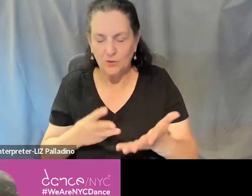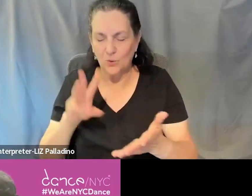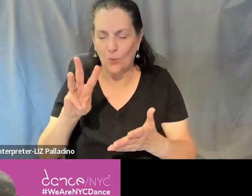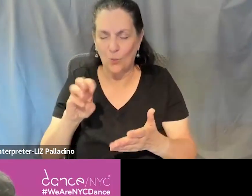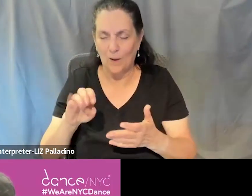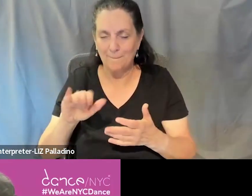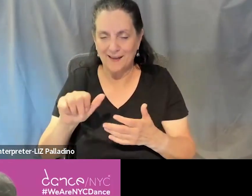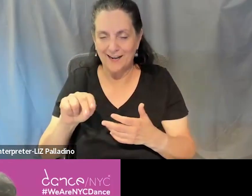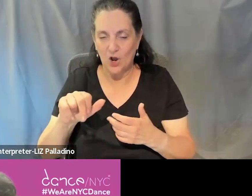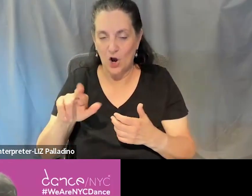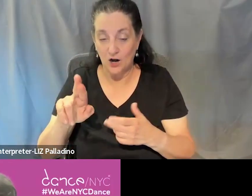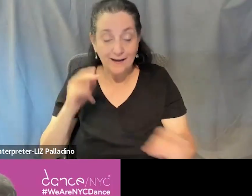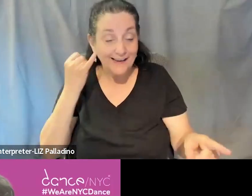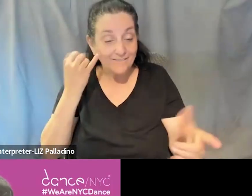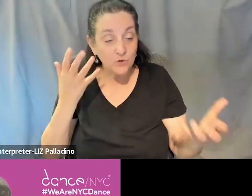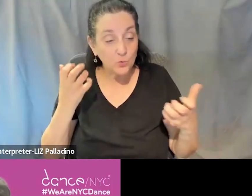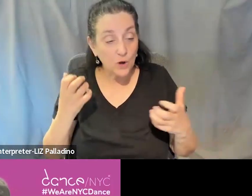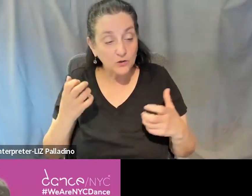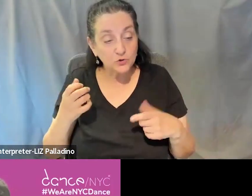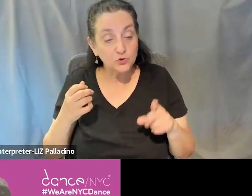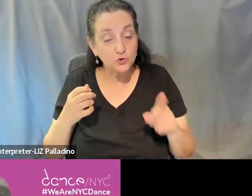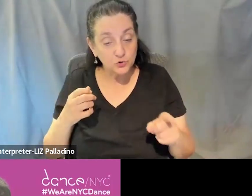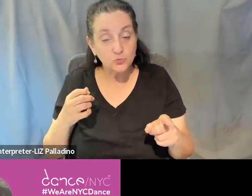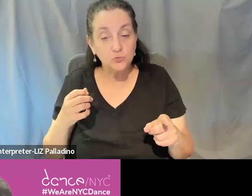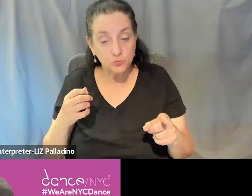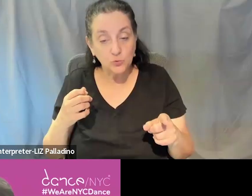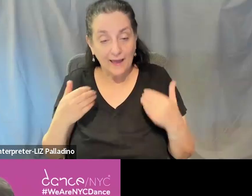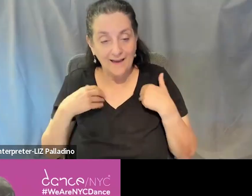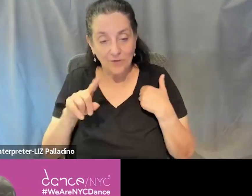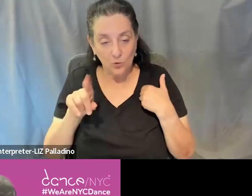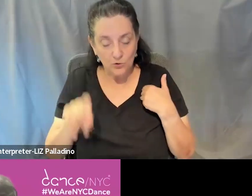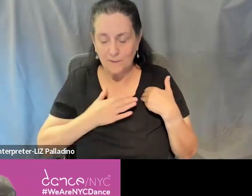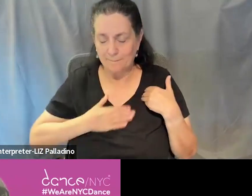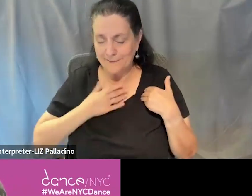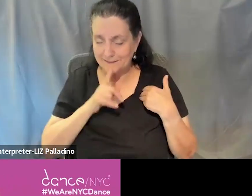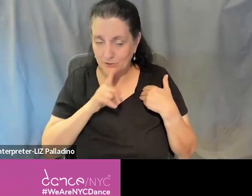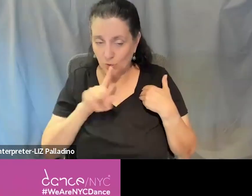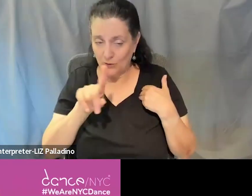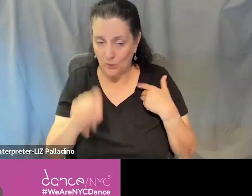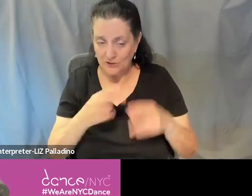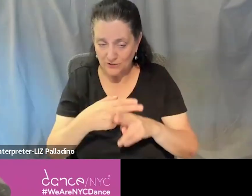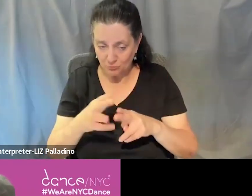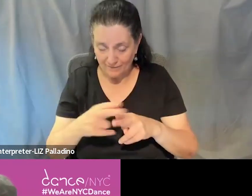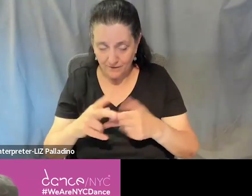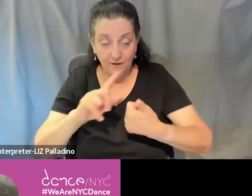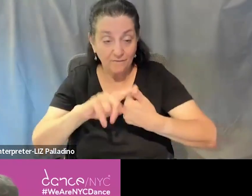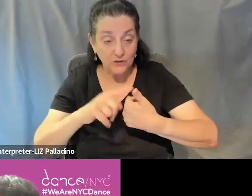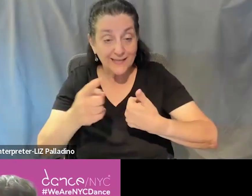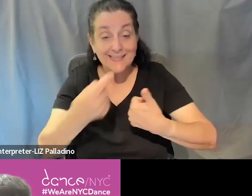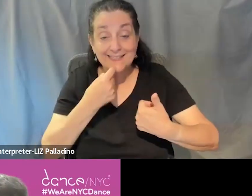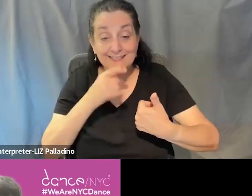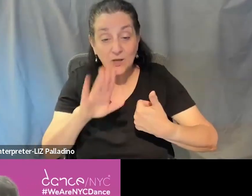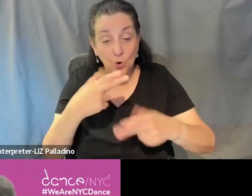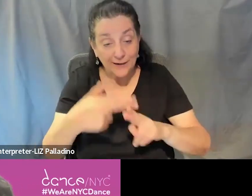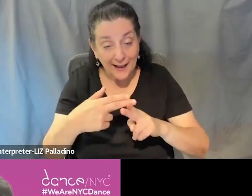to unmute yourself. If you do, please keep your question brief and start by saying your name and give us a